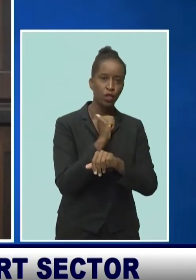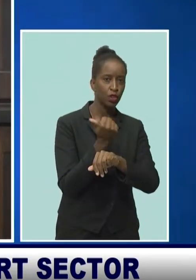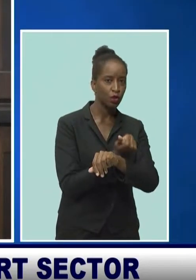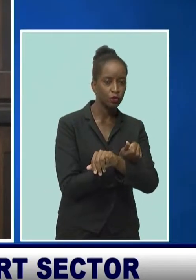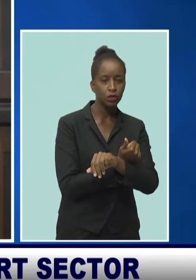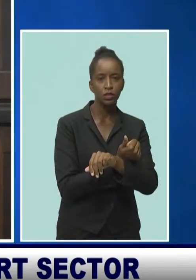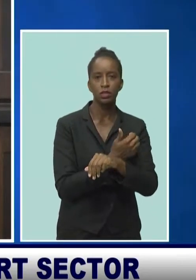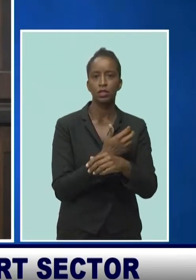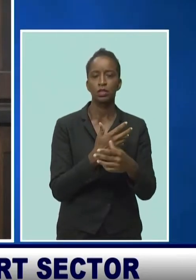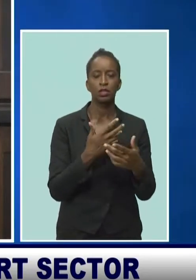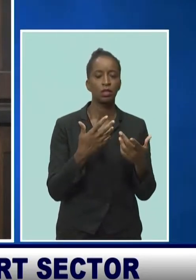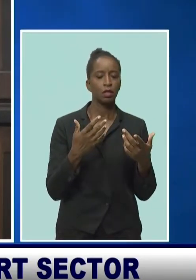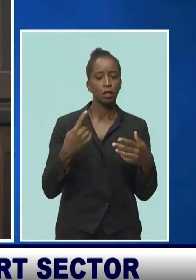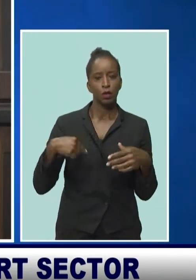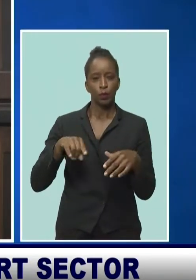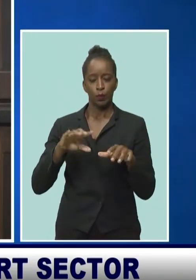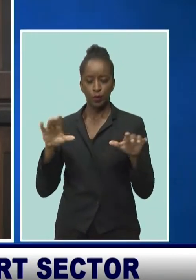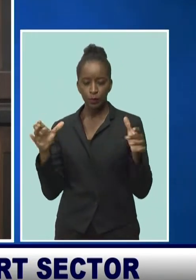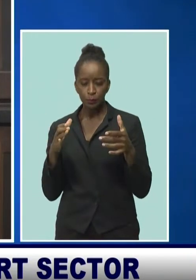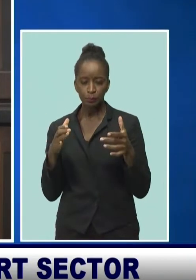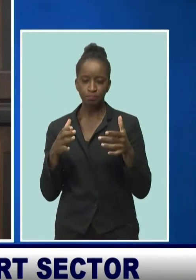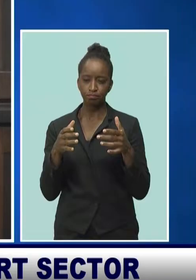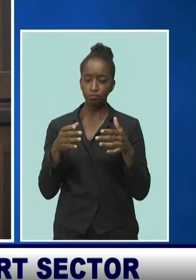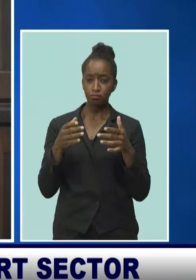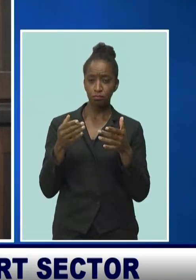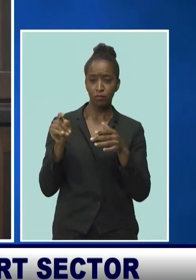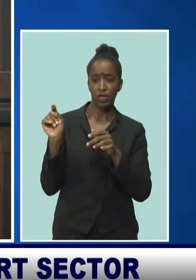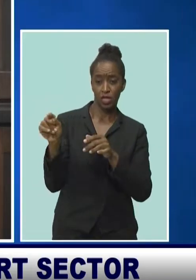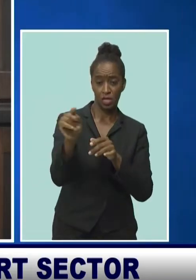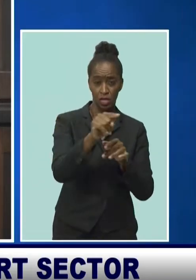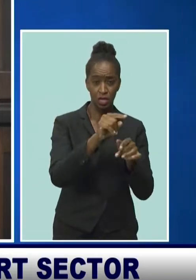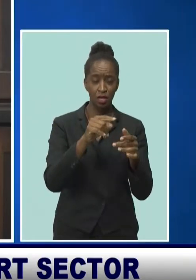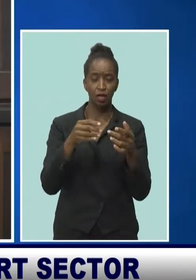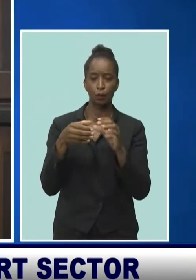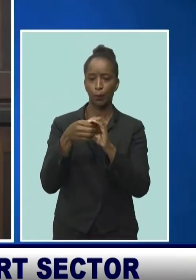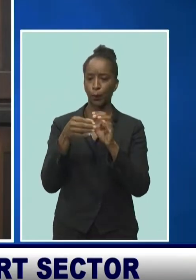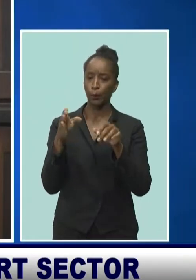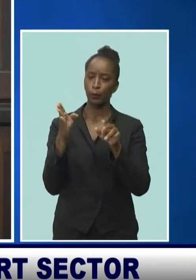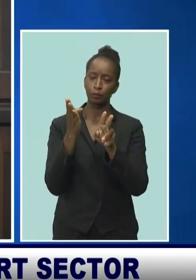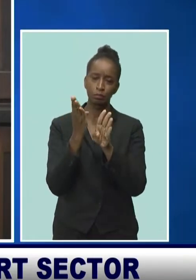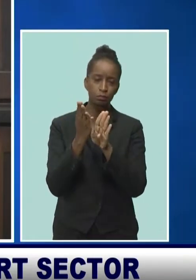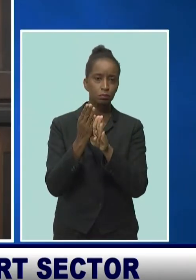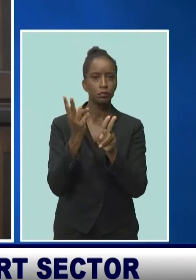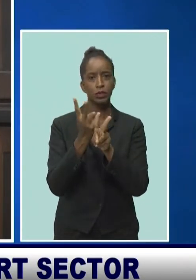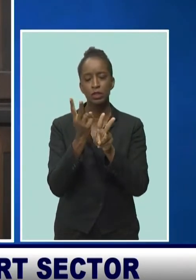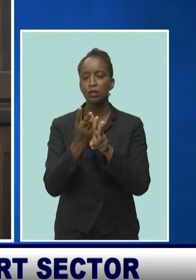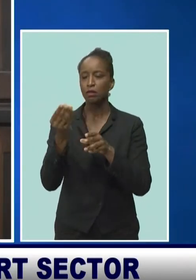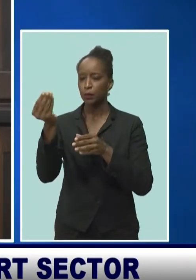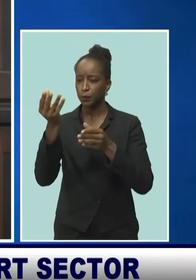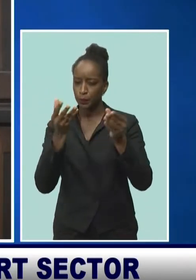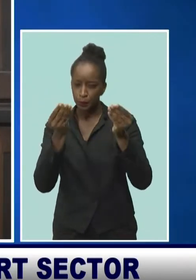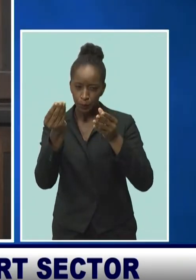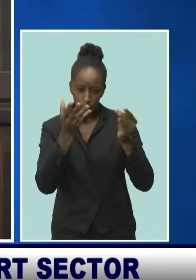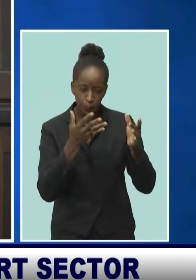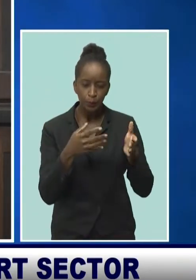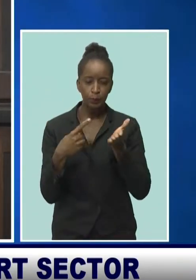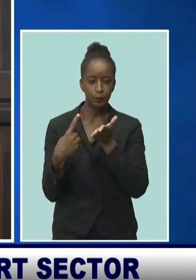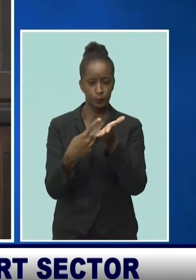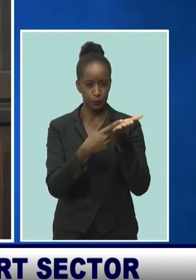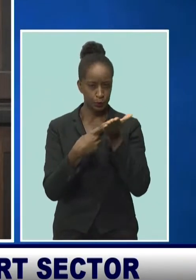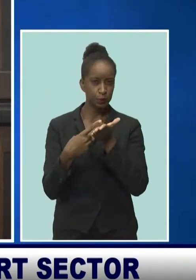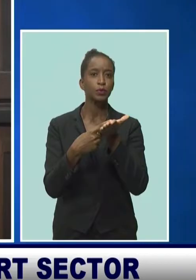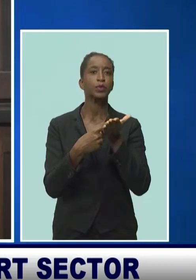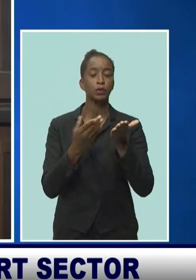input that had been made by the stakeholders, and that is currently before the CPC for drafting. So